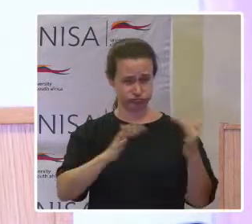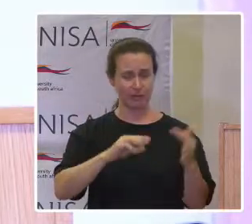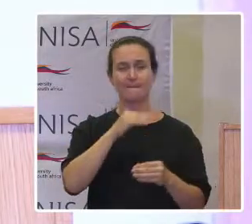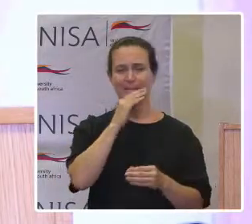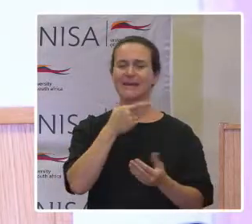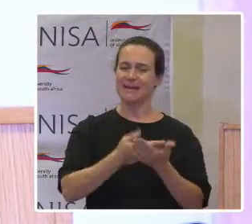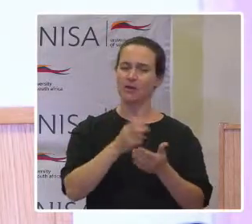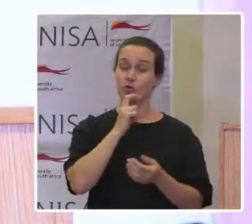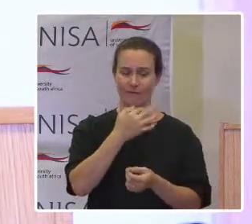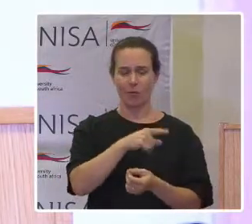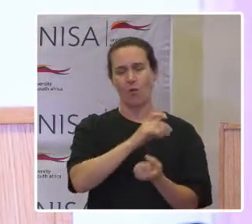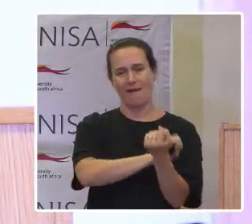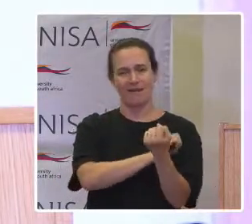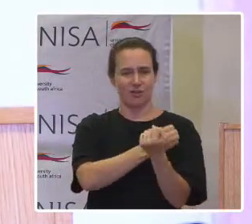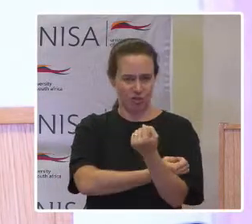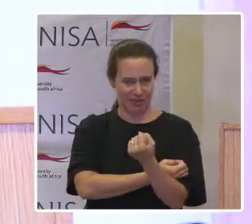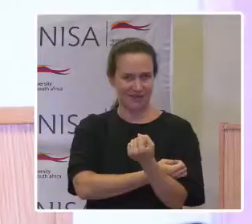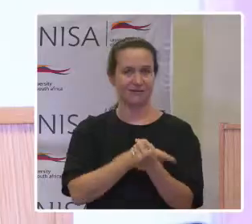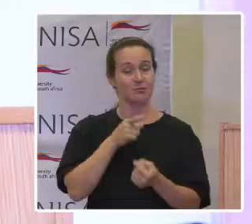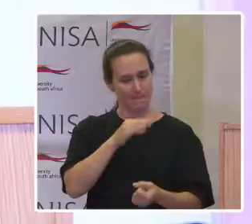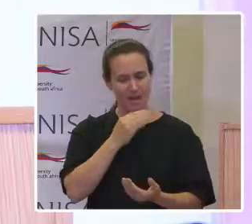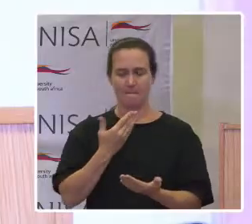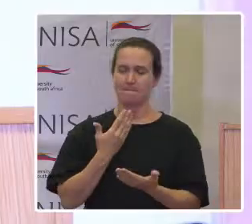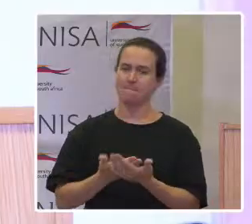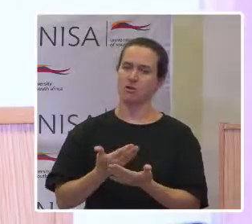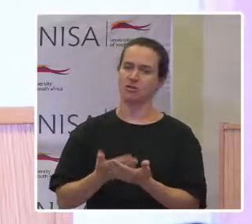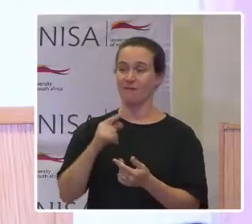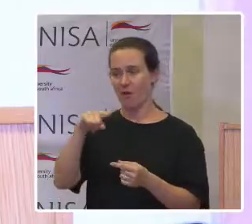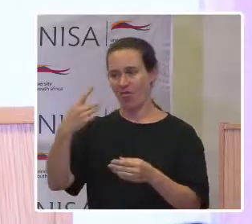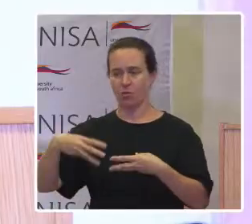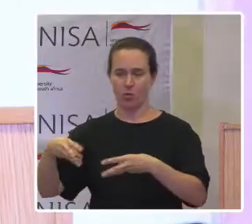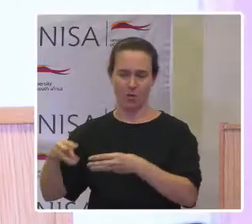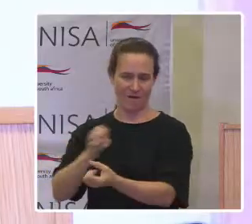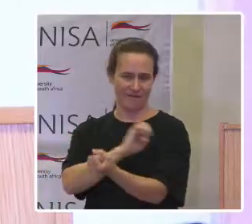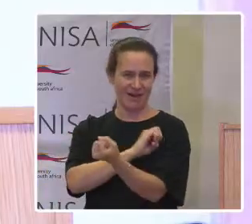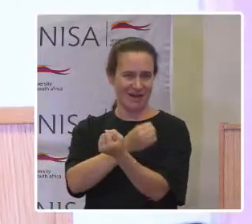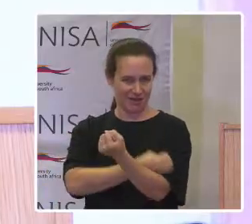Renewable energy is possible in